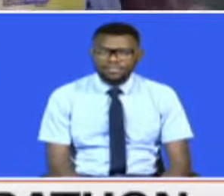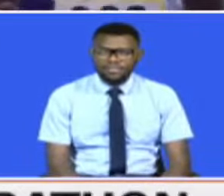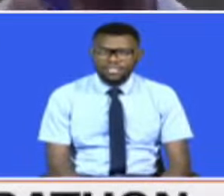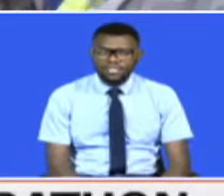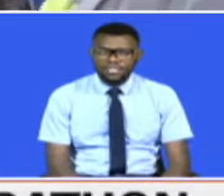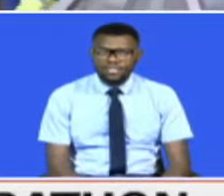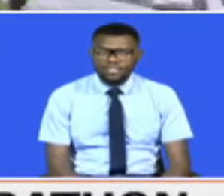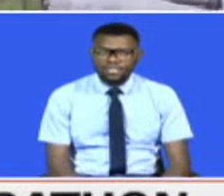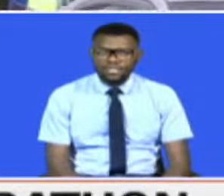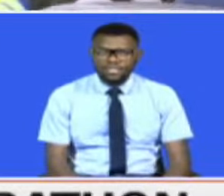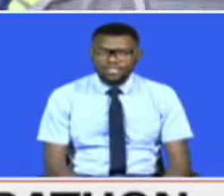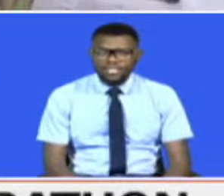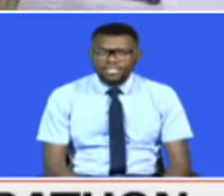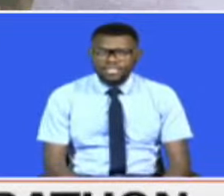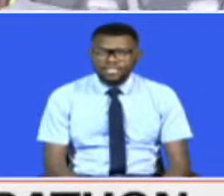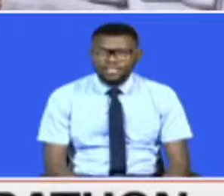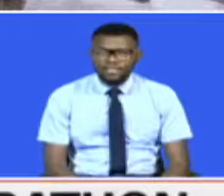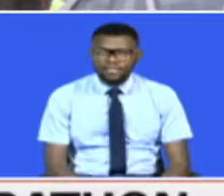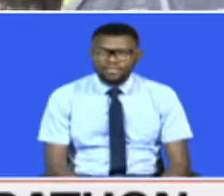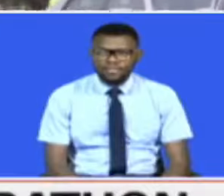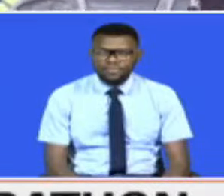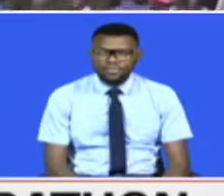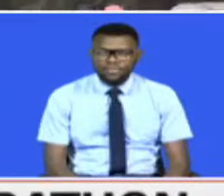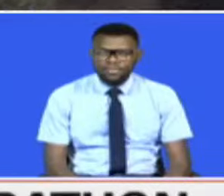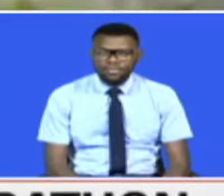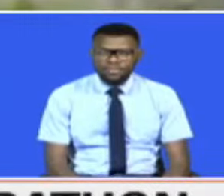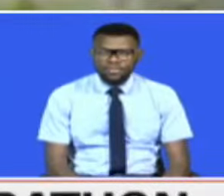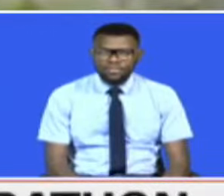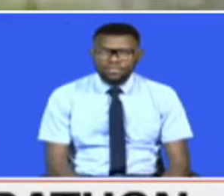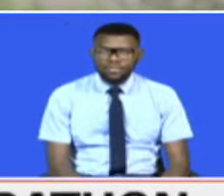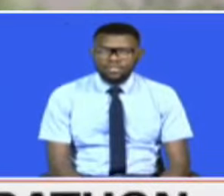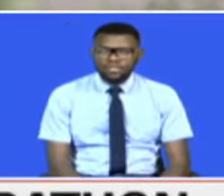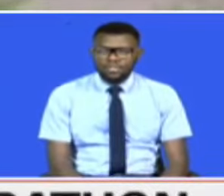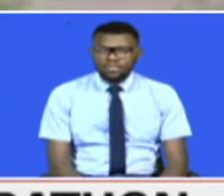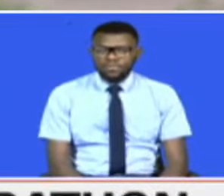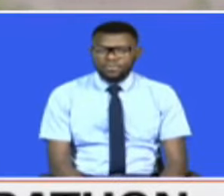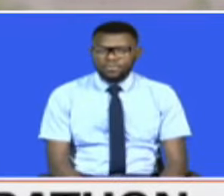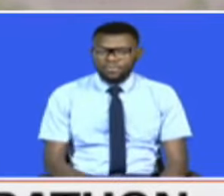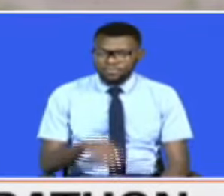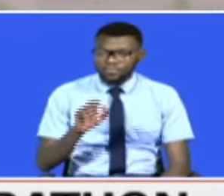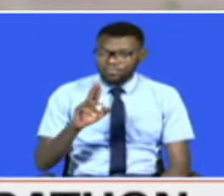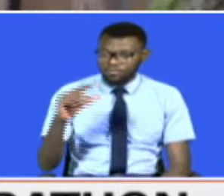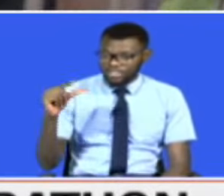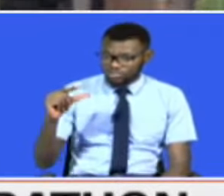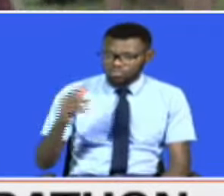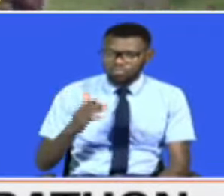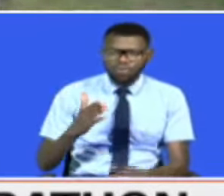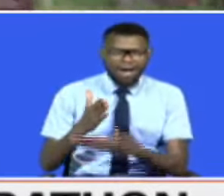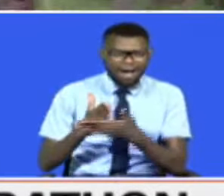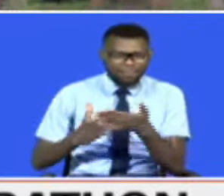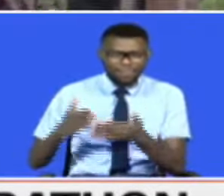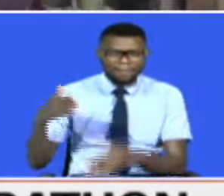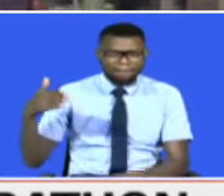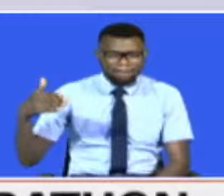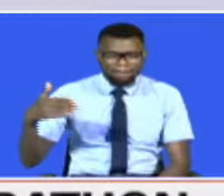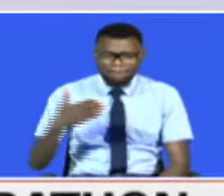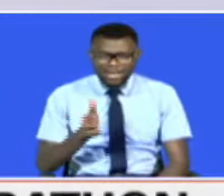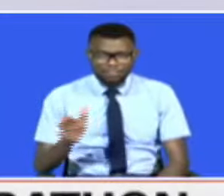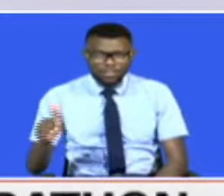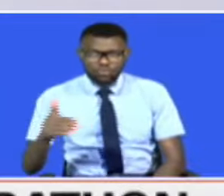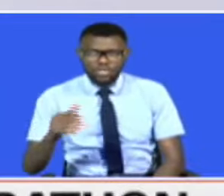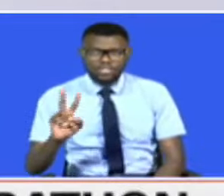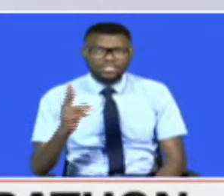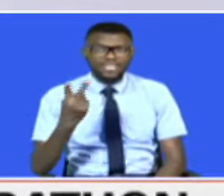na community, leo tuko Eldoret for Uasin Gishu half marathon, being the second